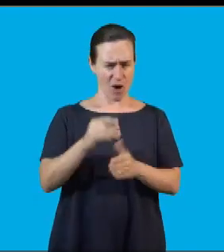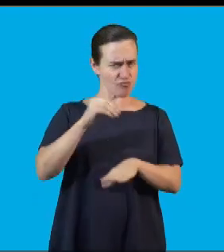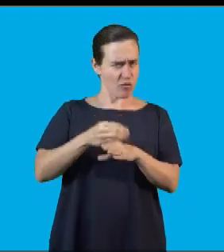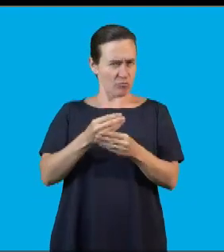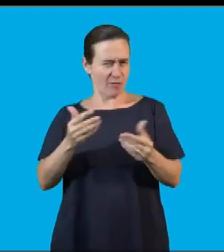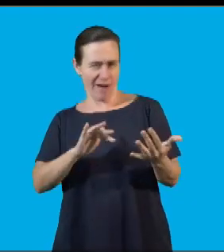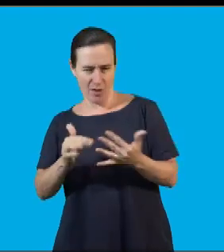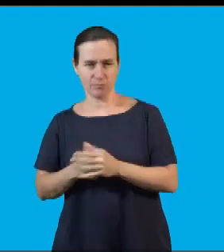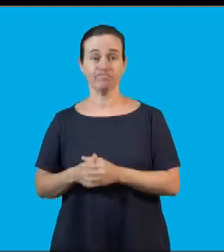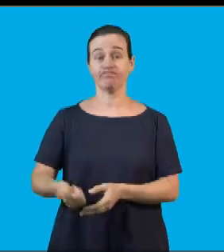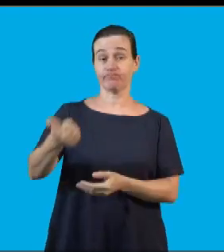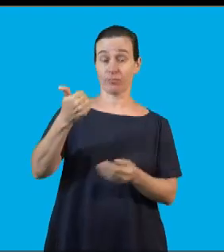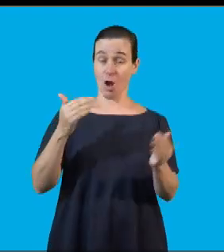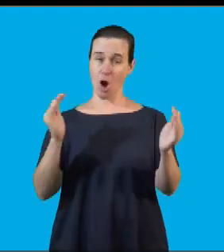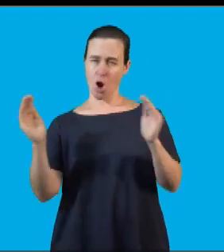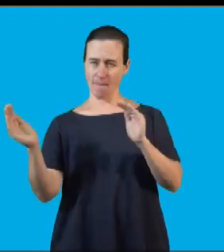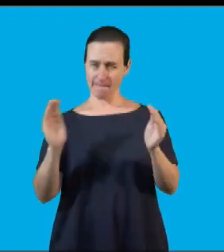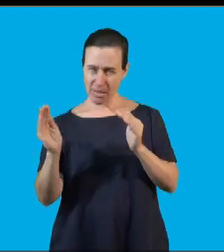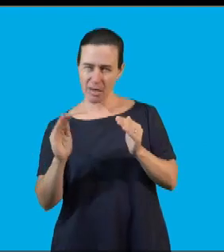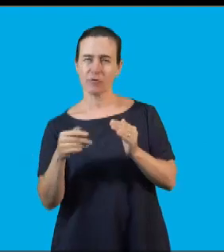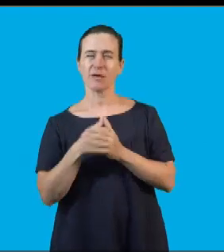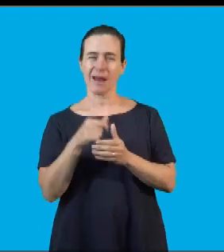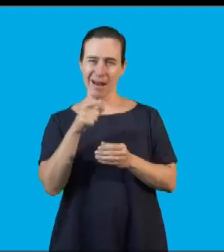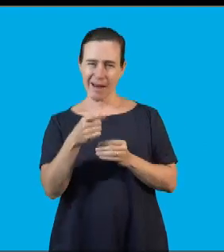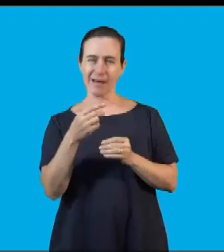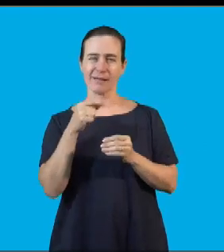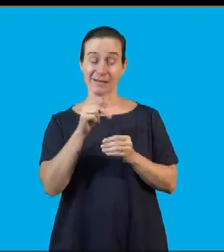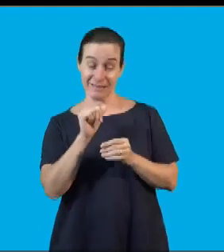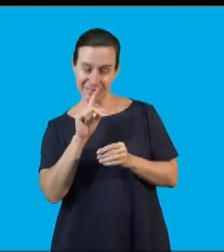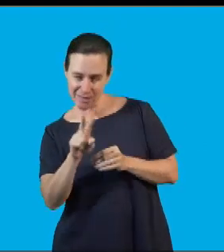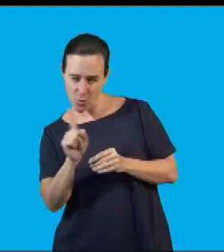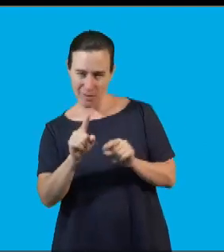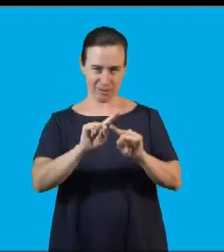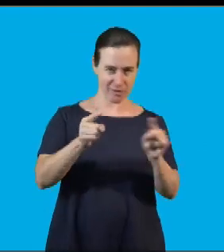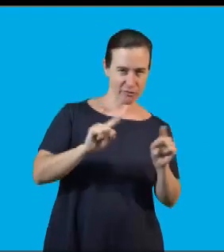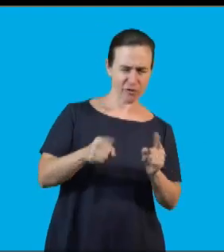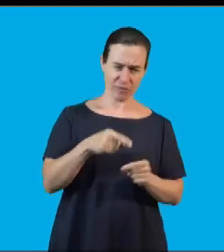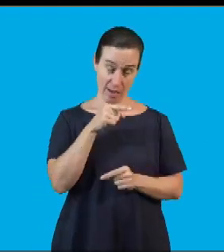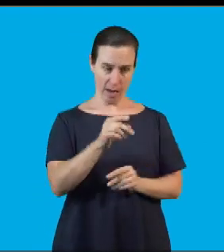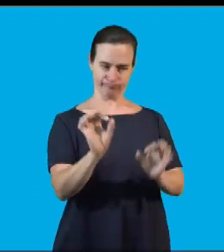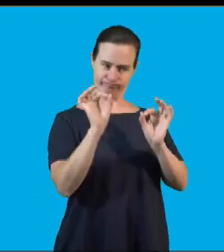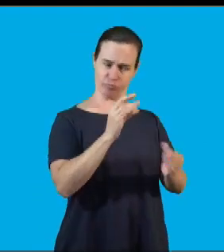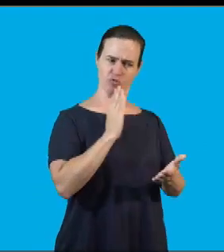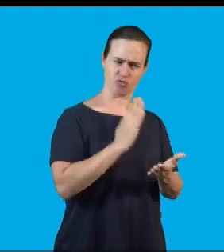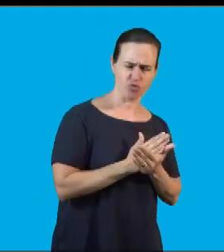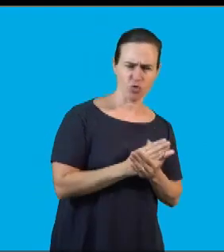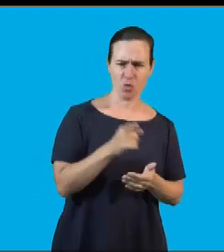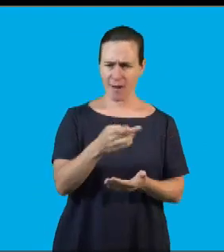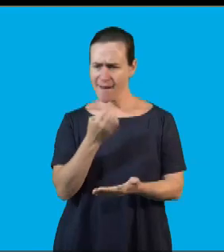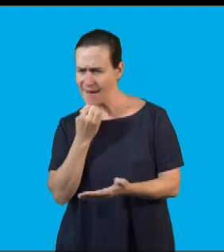problems. Comparing and distinguishing. That means differentiating between facts,